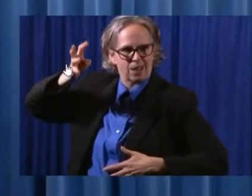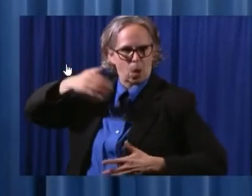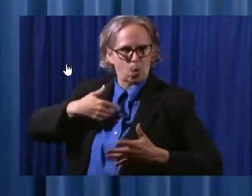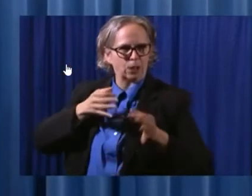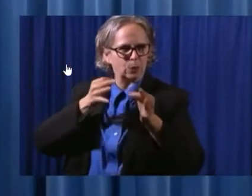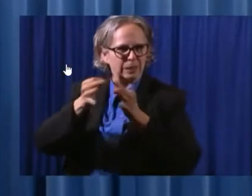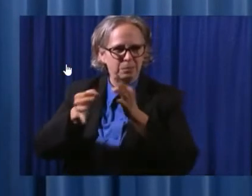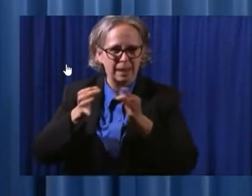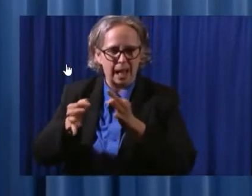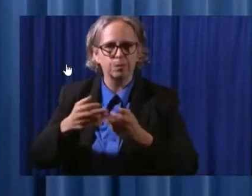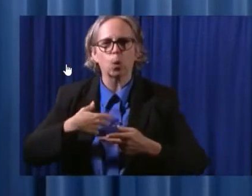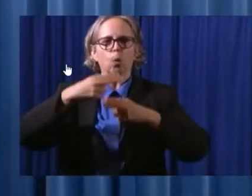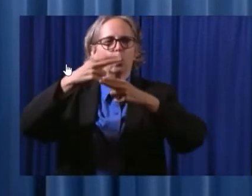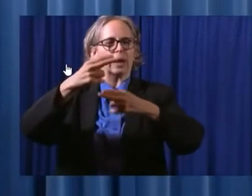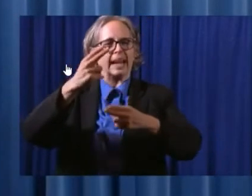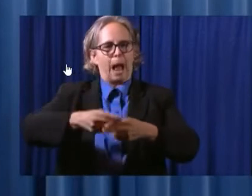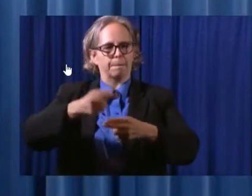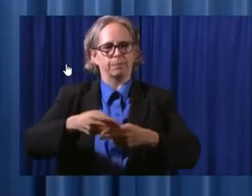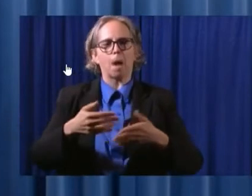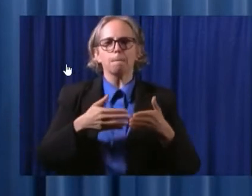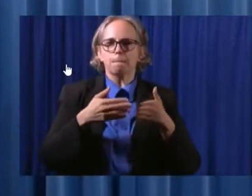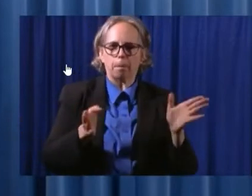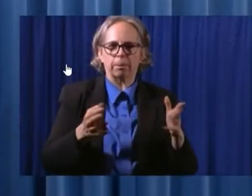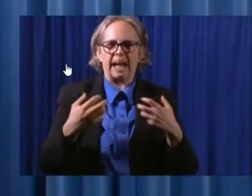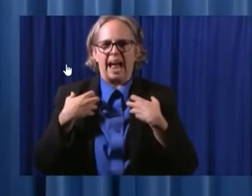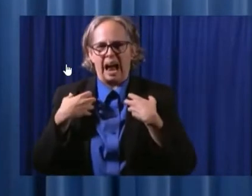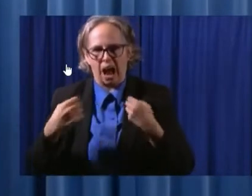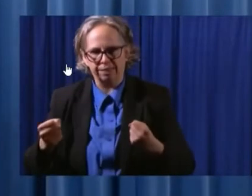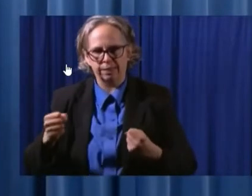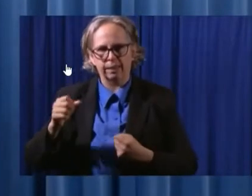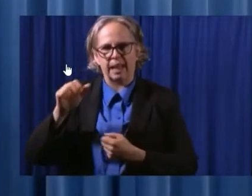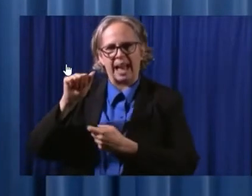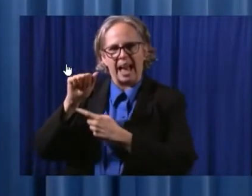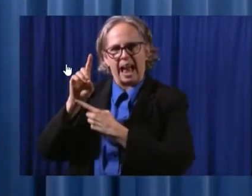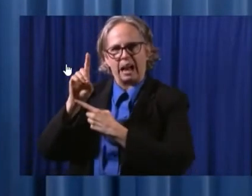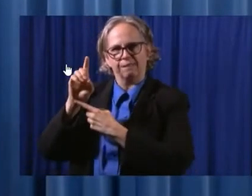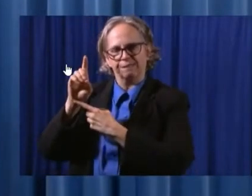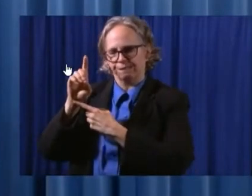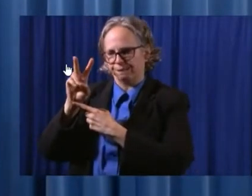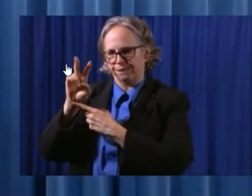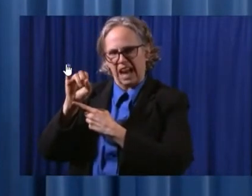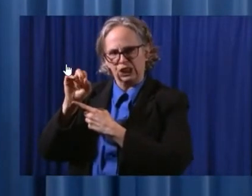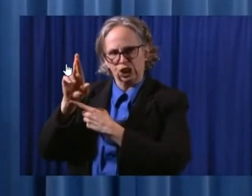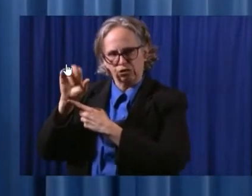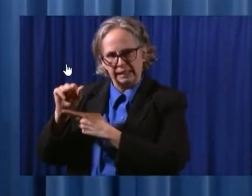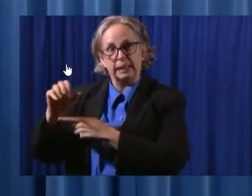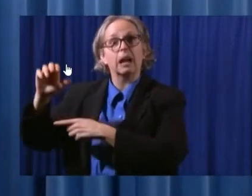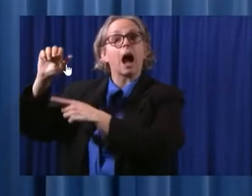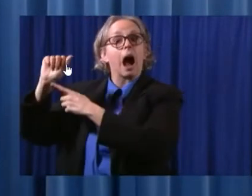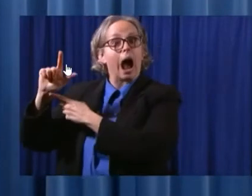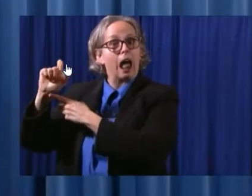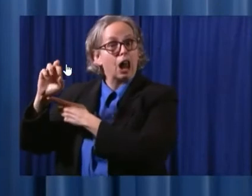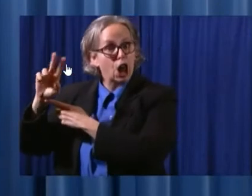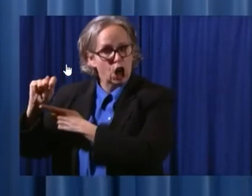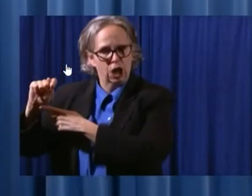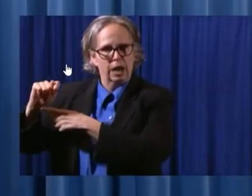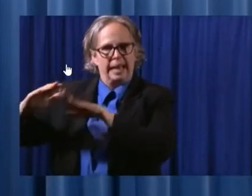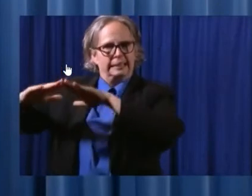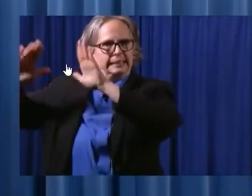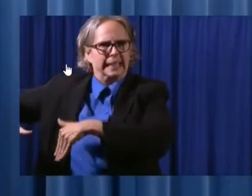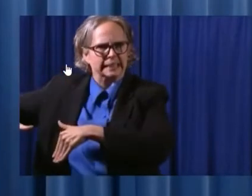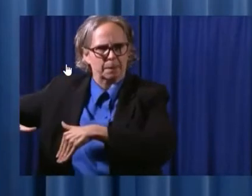Health Advisory Alert System. Public Health Advisory Alert System. This will provide local health departments. It